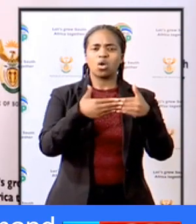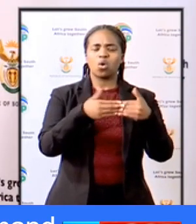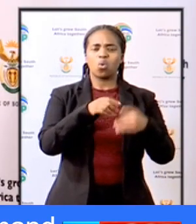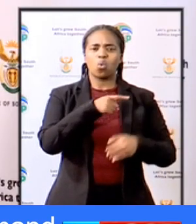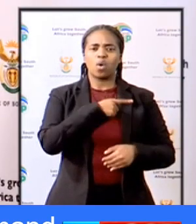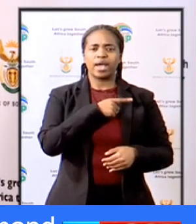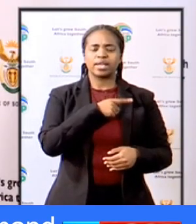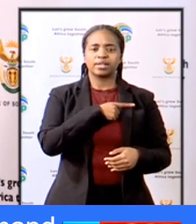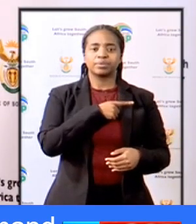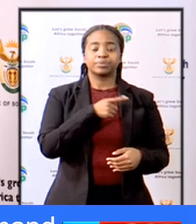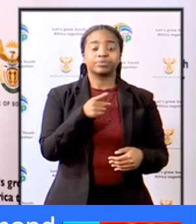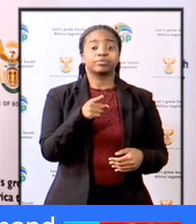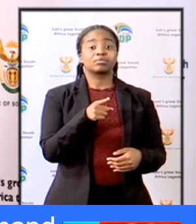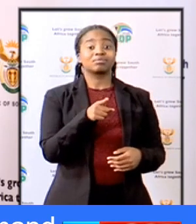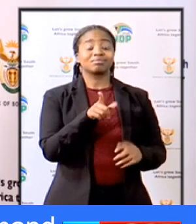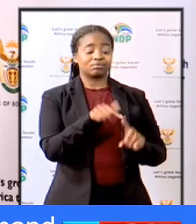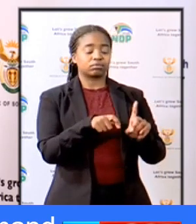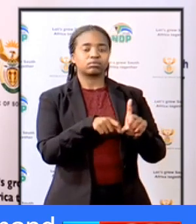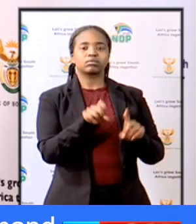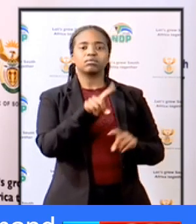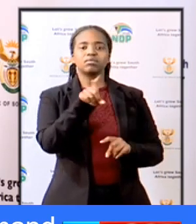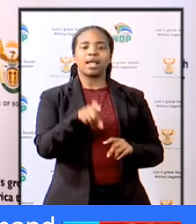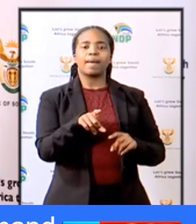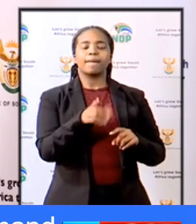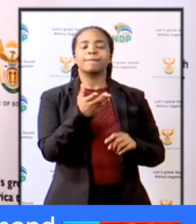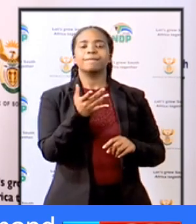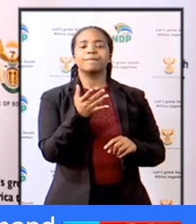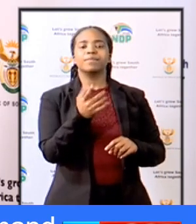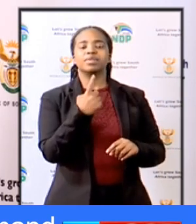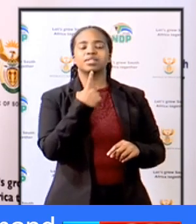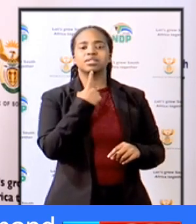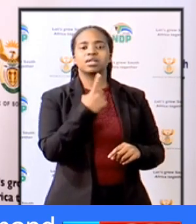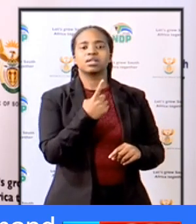The question from Finweek was with regards to